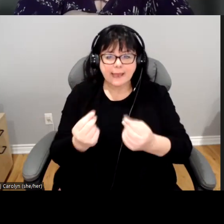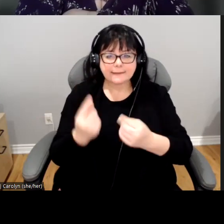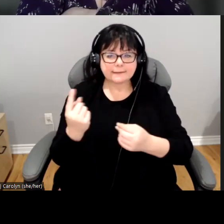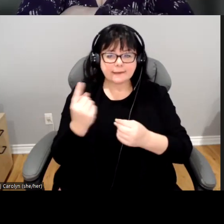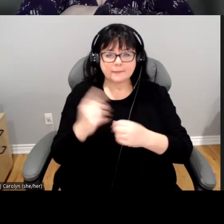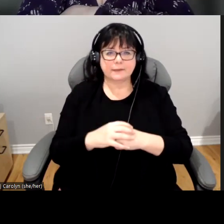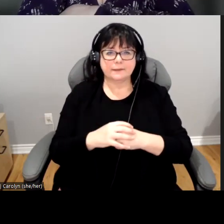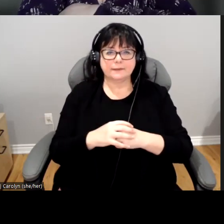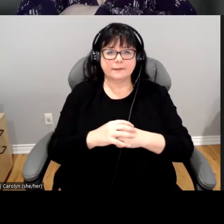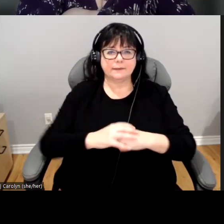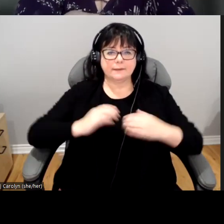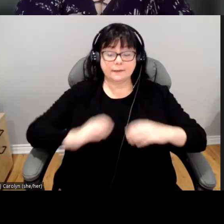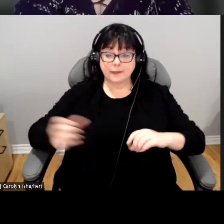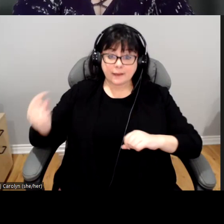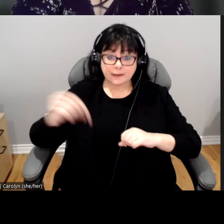hang around.